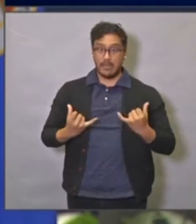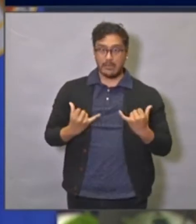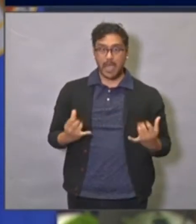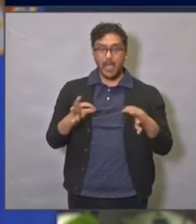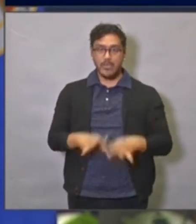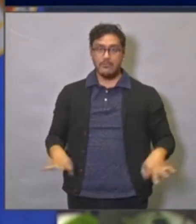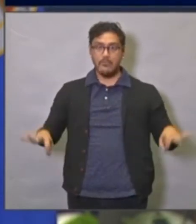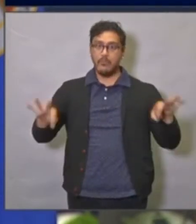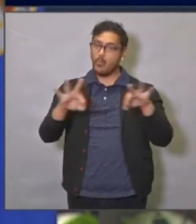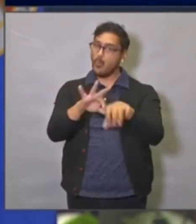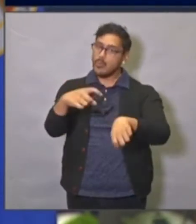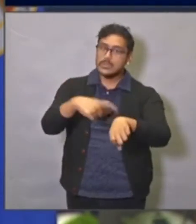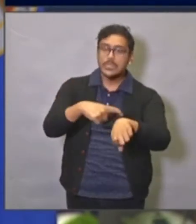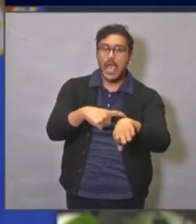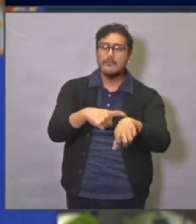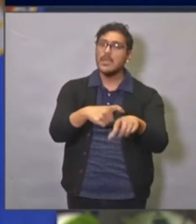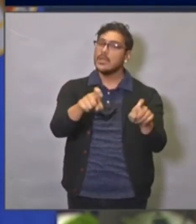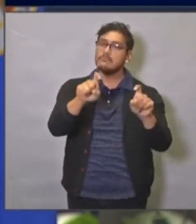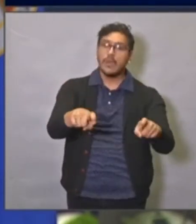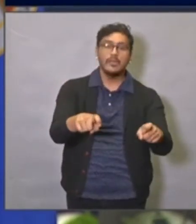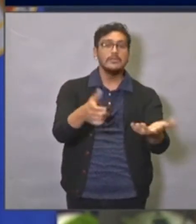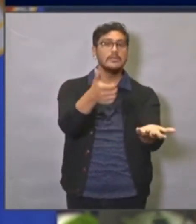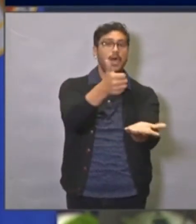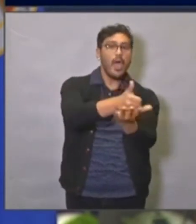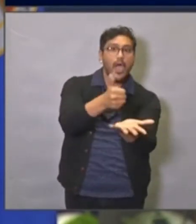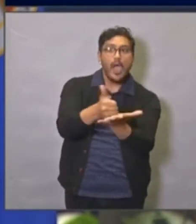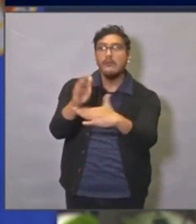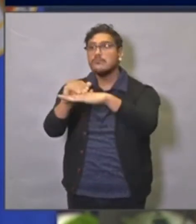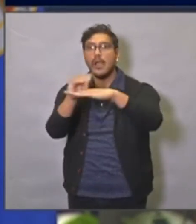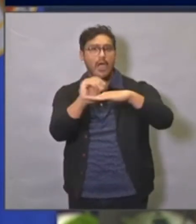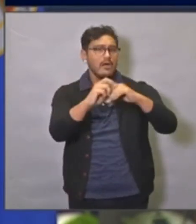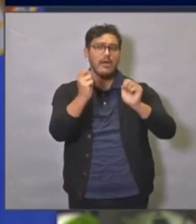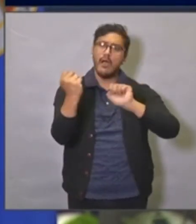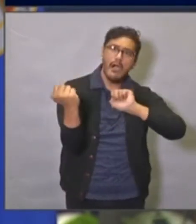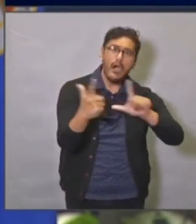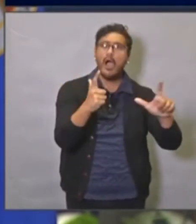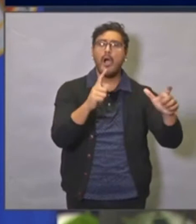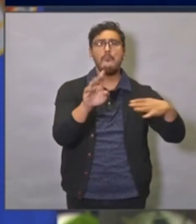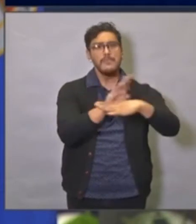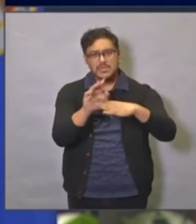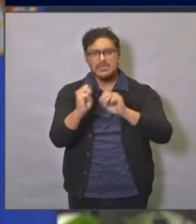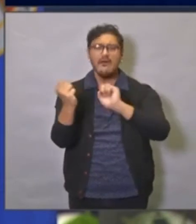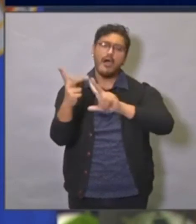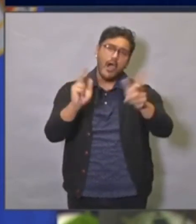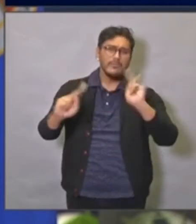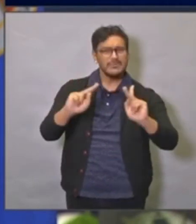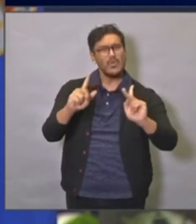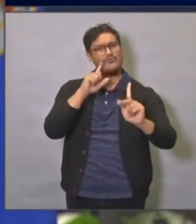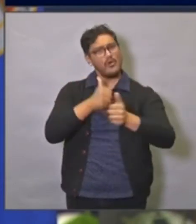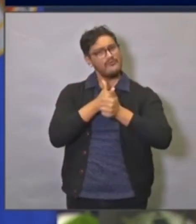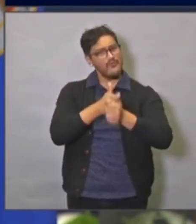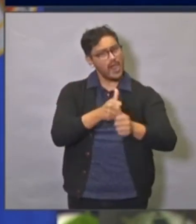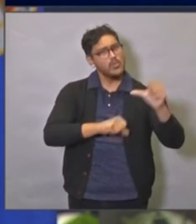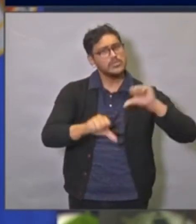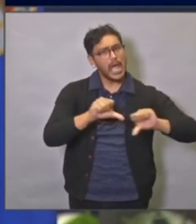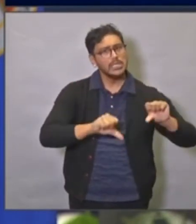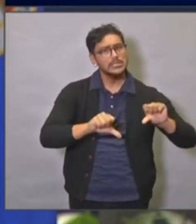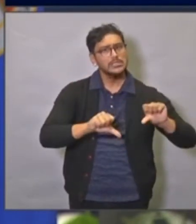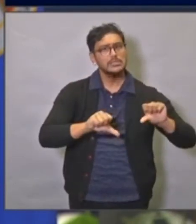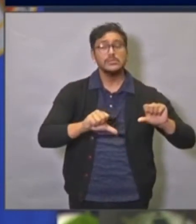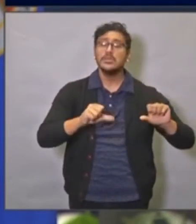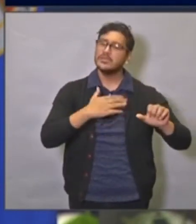residents, businesses, and organizations to do what science tells us is right. Please continue to wear a mask, observe